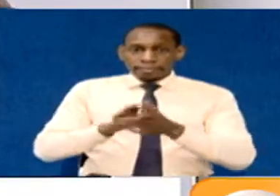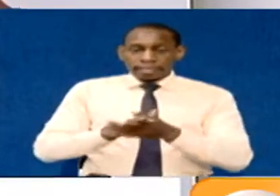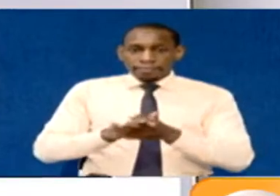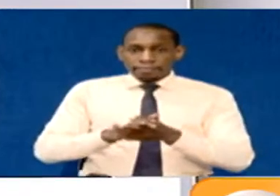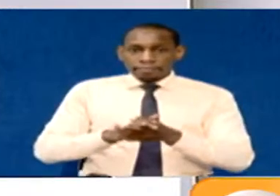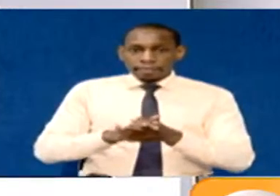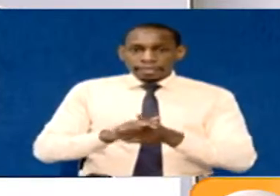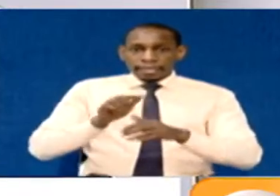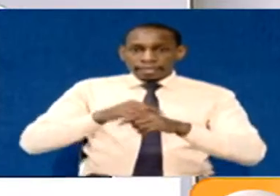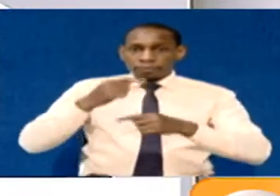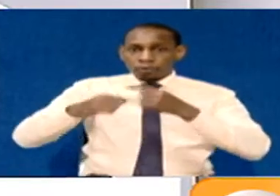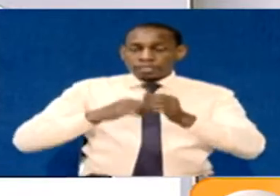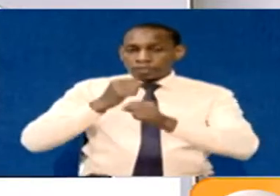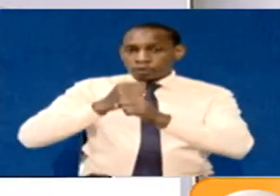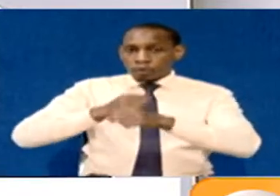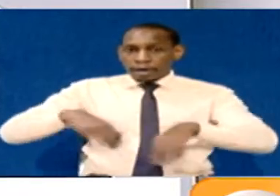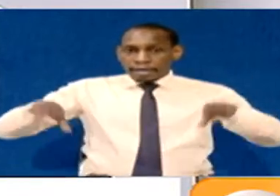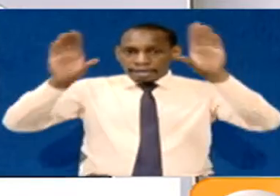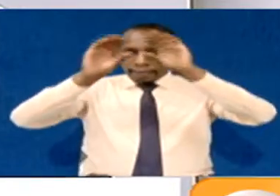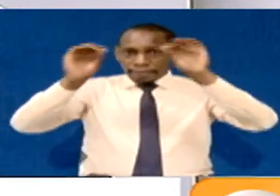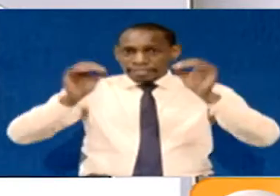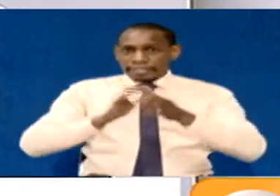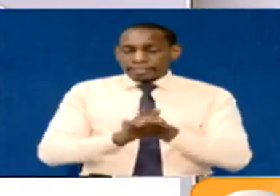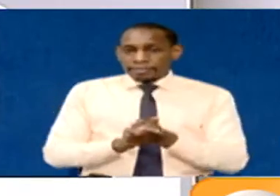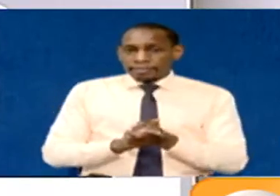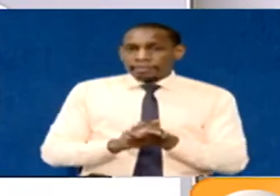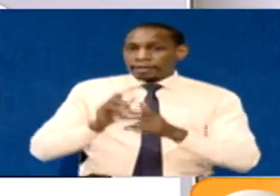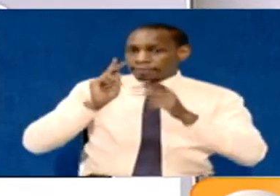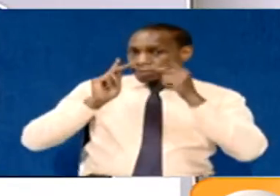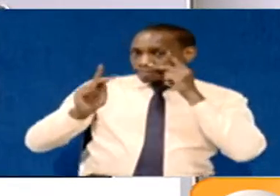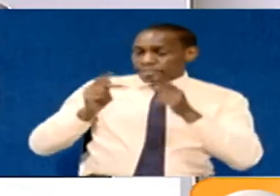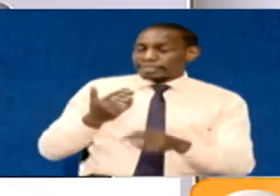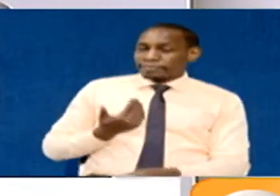president, as long as I serve as president, there is an element of